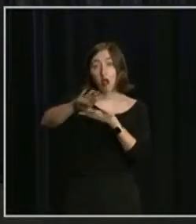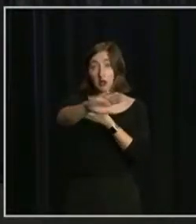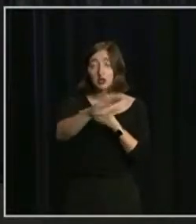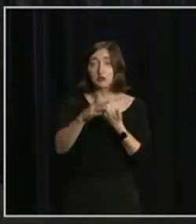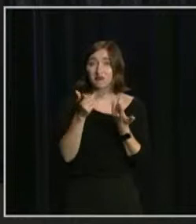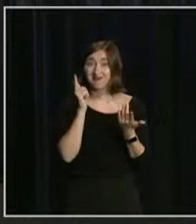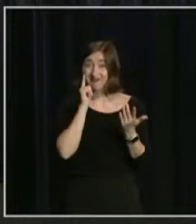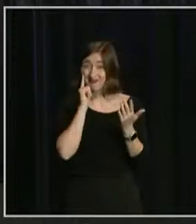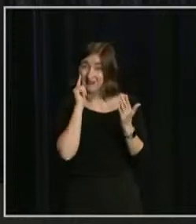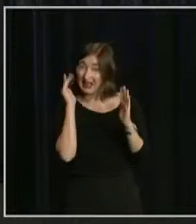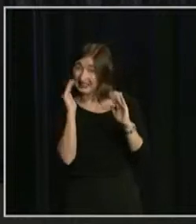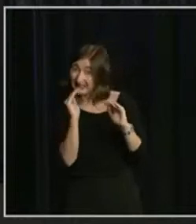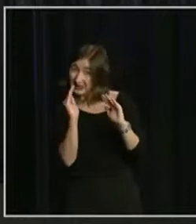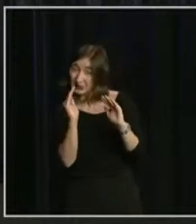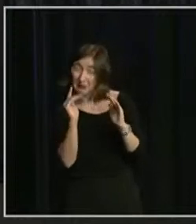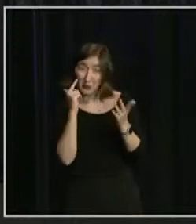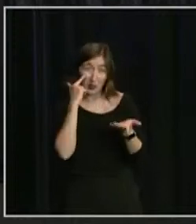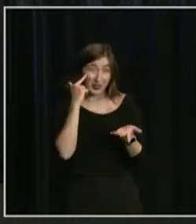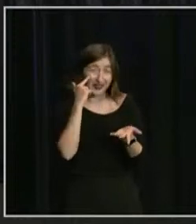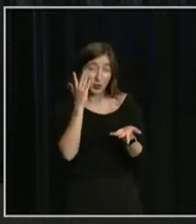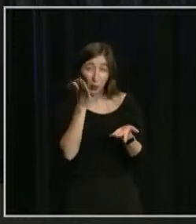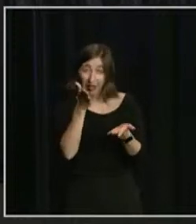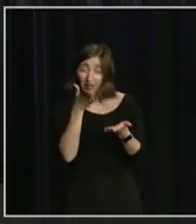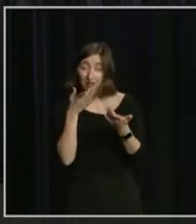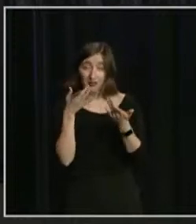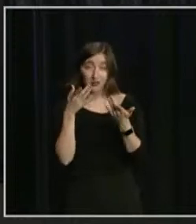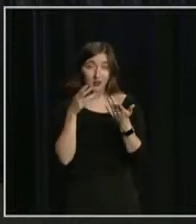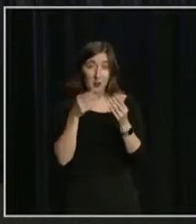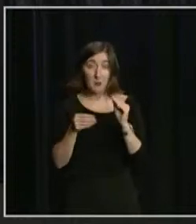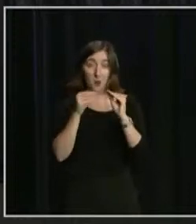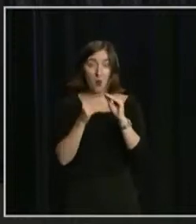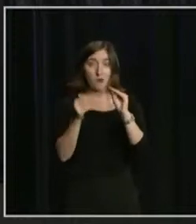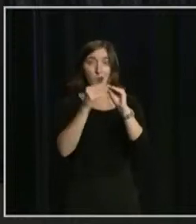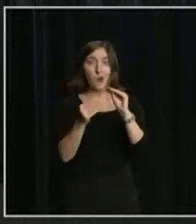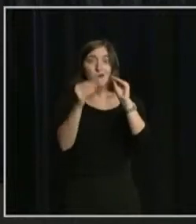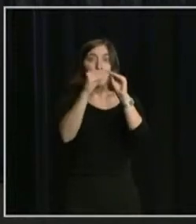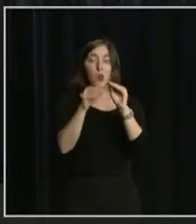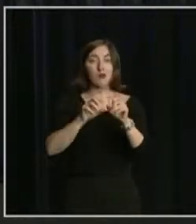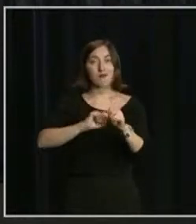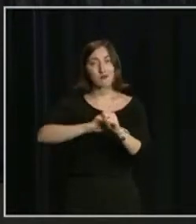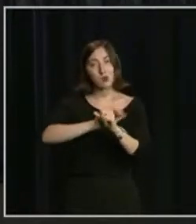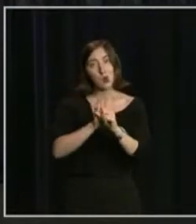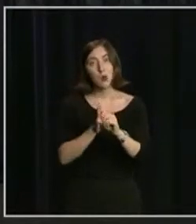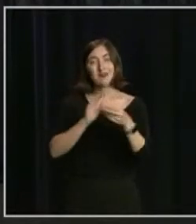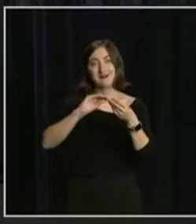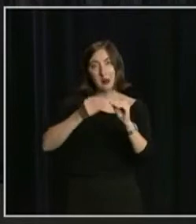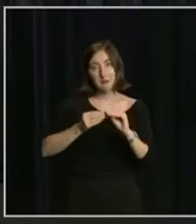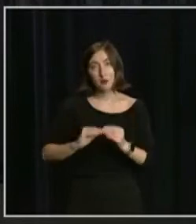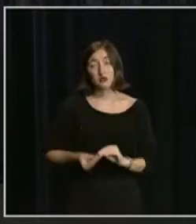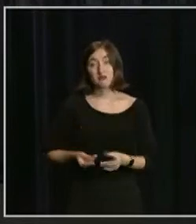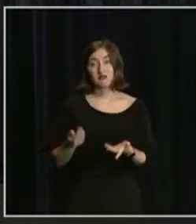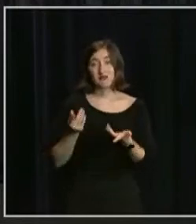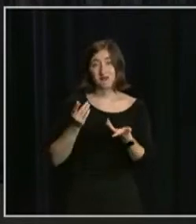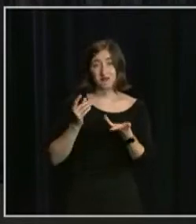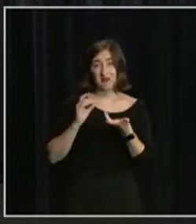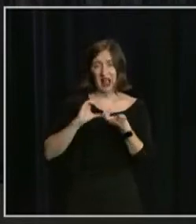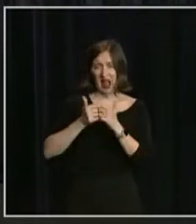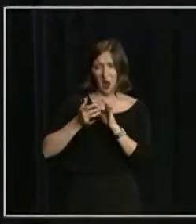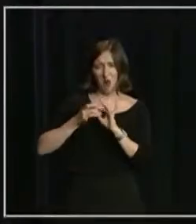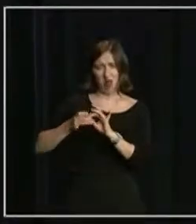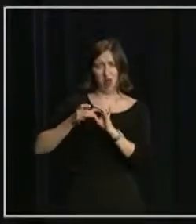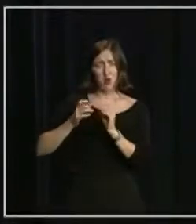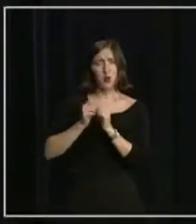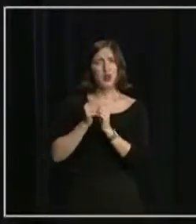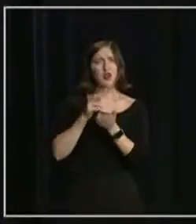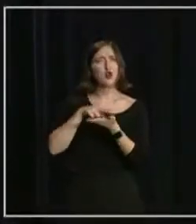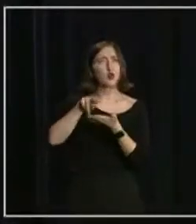there any type of intervention or messaging that Metro Health is working with the different universities? Well, the